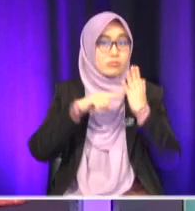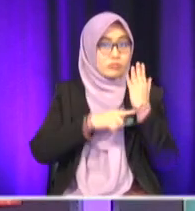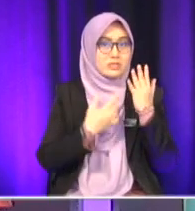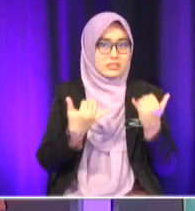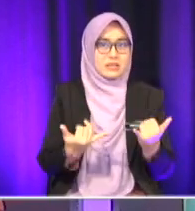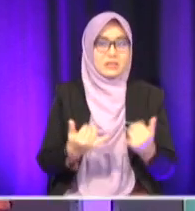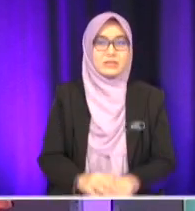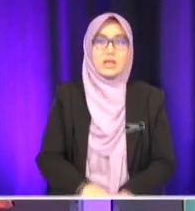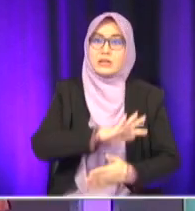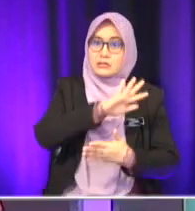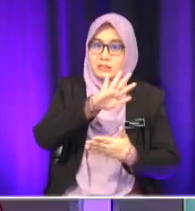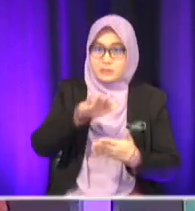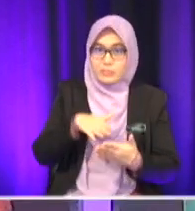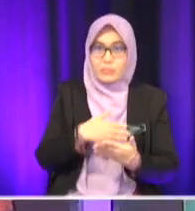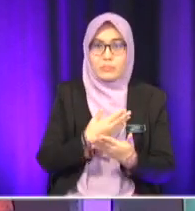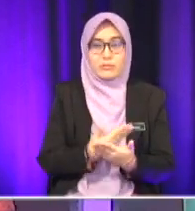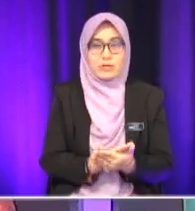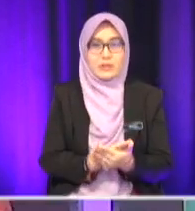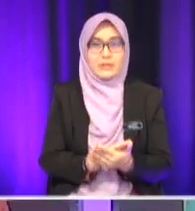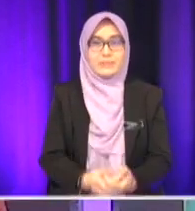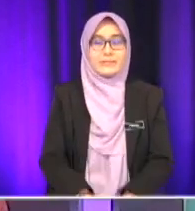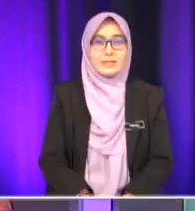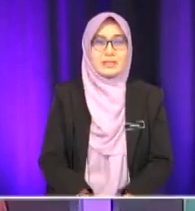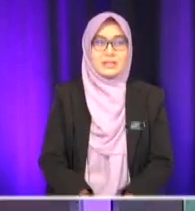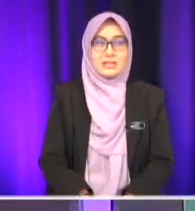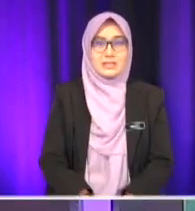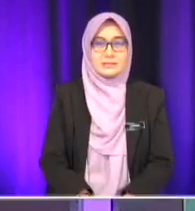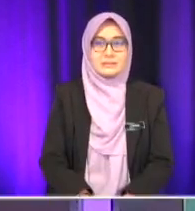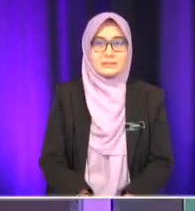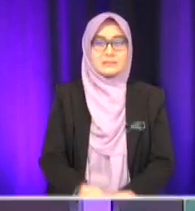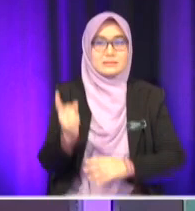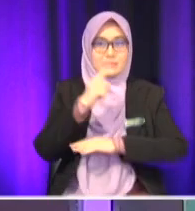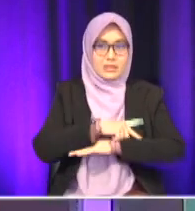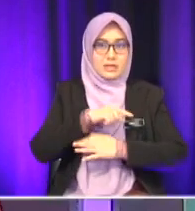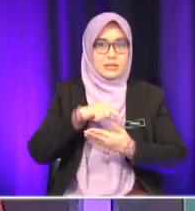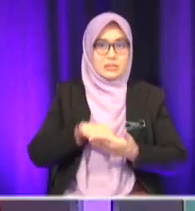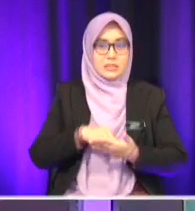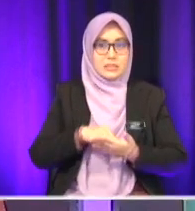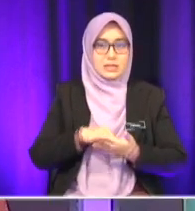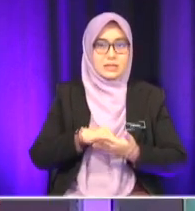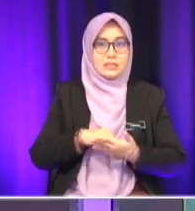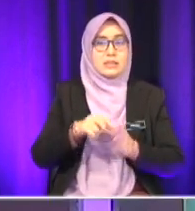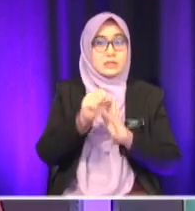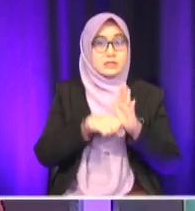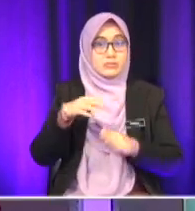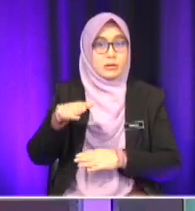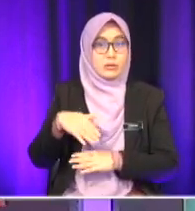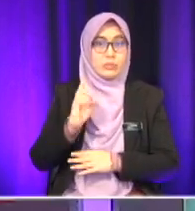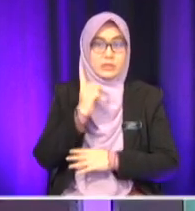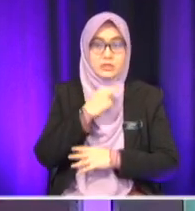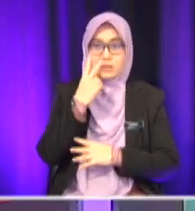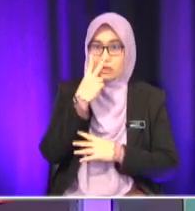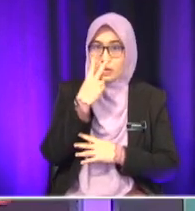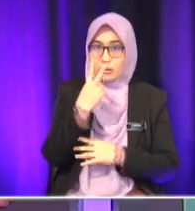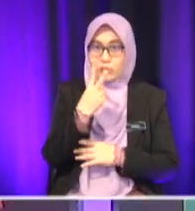everyone, today, before I proceed with the sample questions, okay, I'd like to share with all of you out